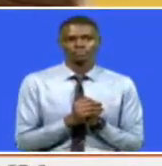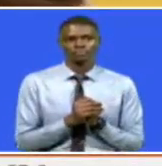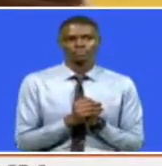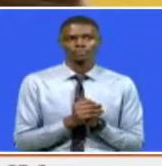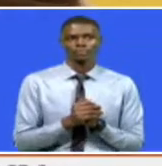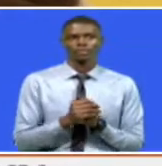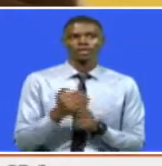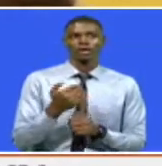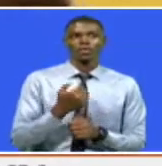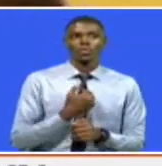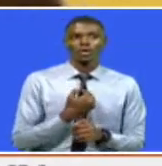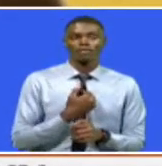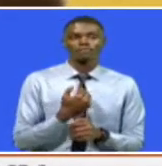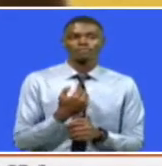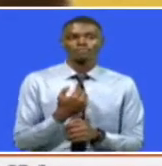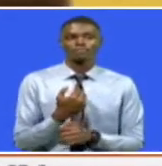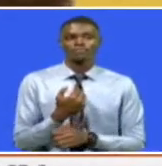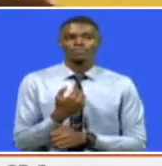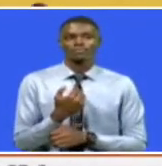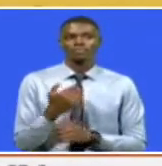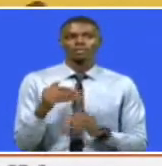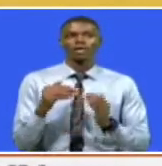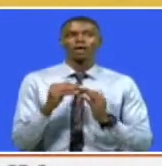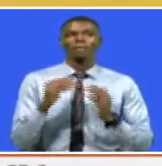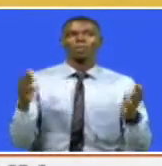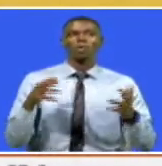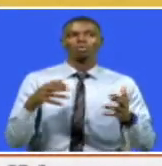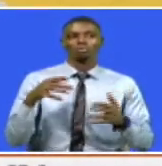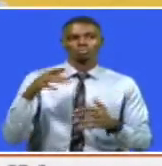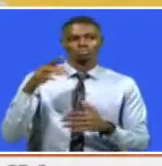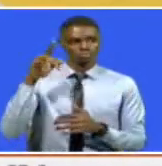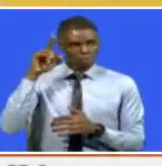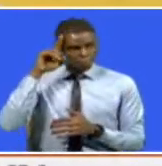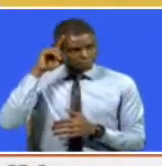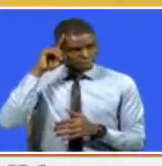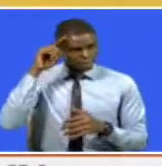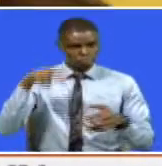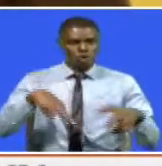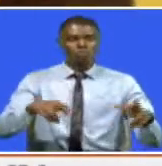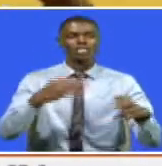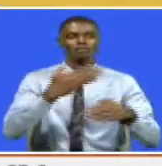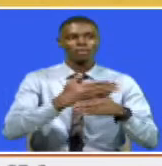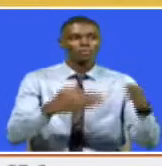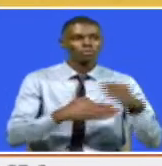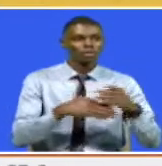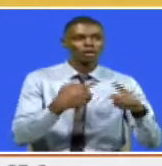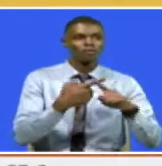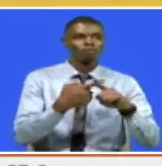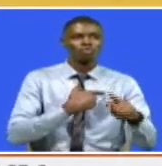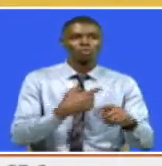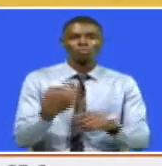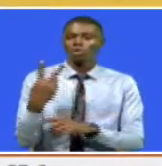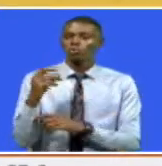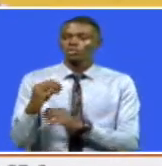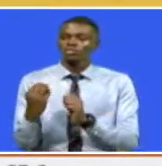we have built, I think, more tarmac roads have been built since